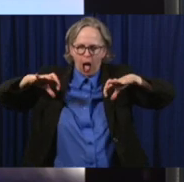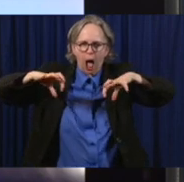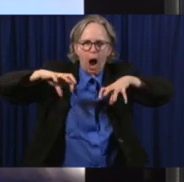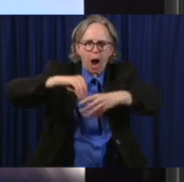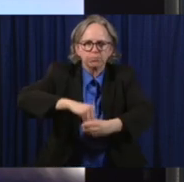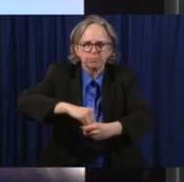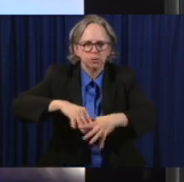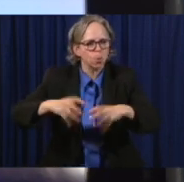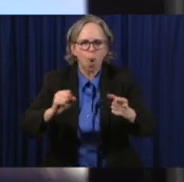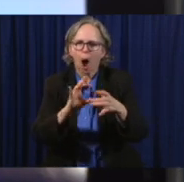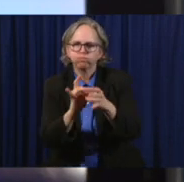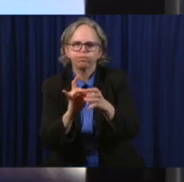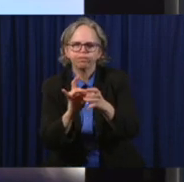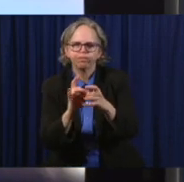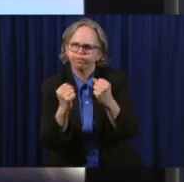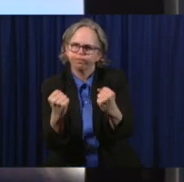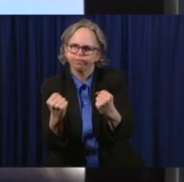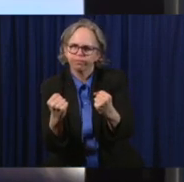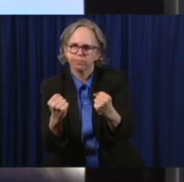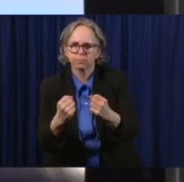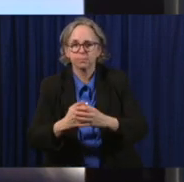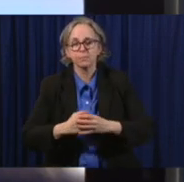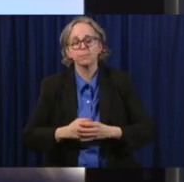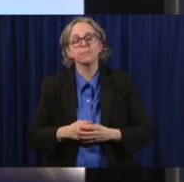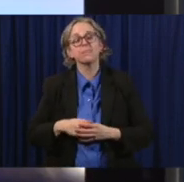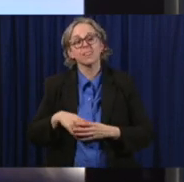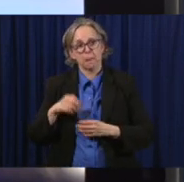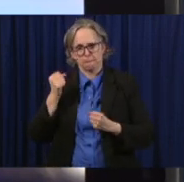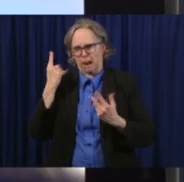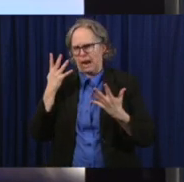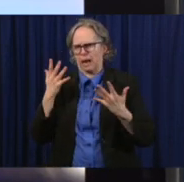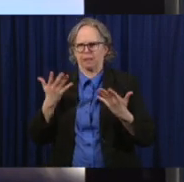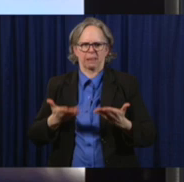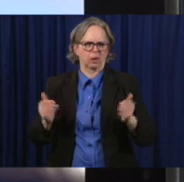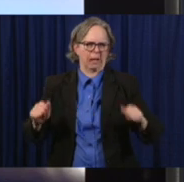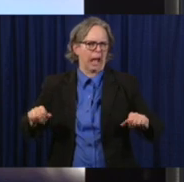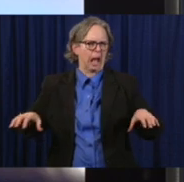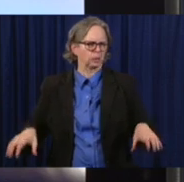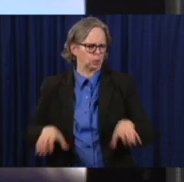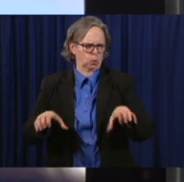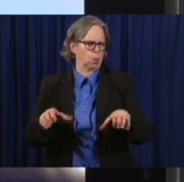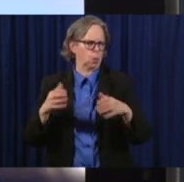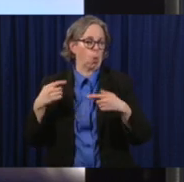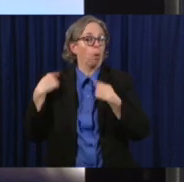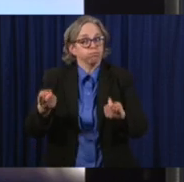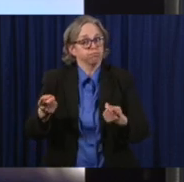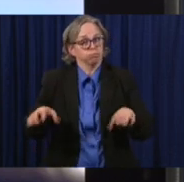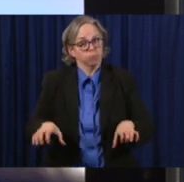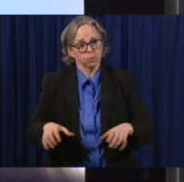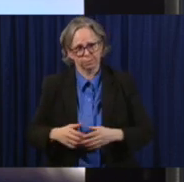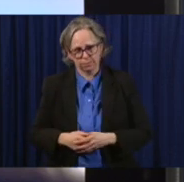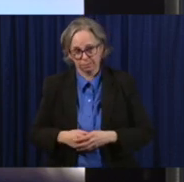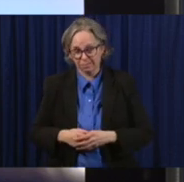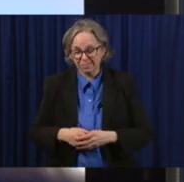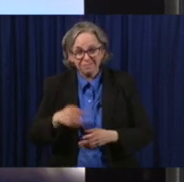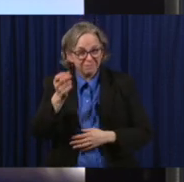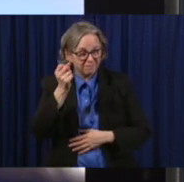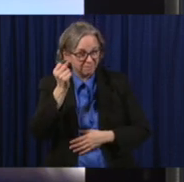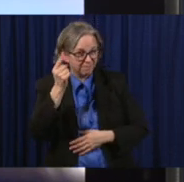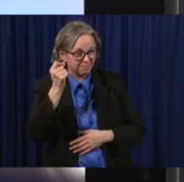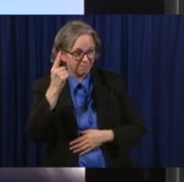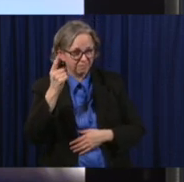there are several things that we are doing right now that I want to talk about here today. And I also want people to appreciate,